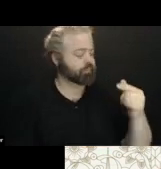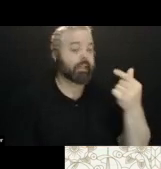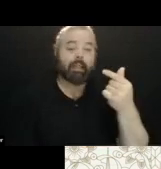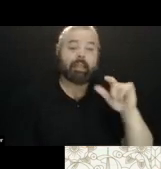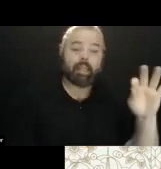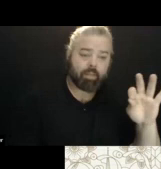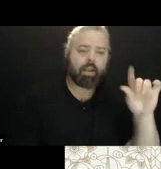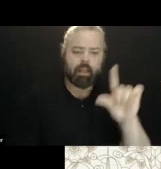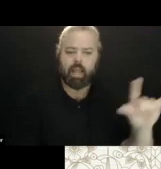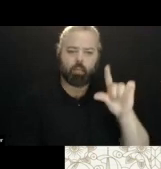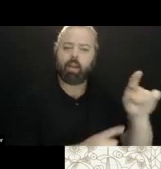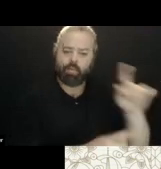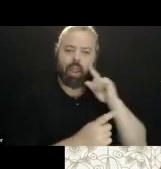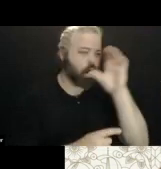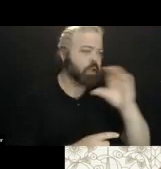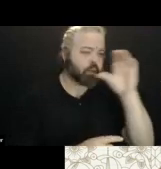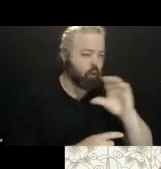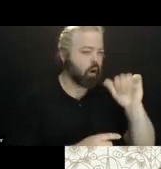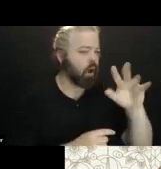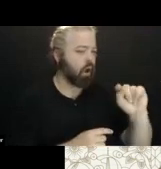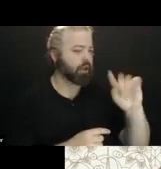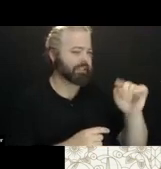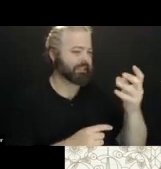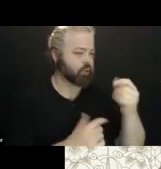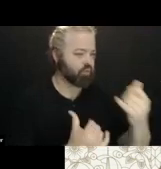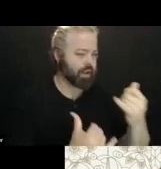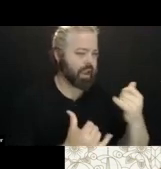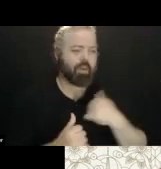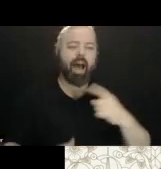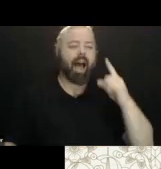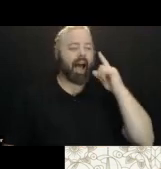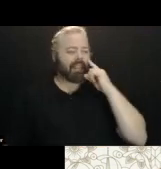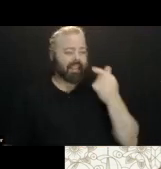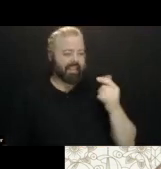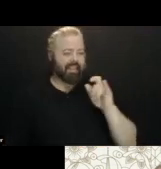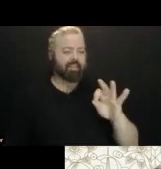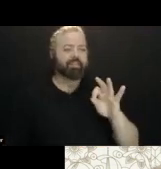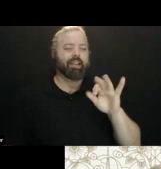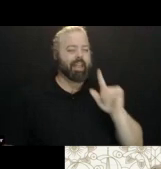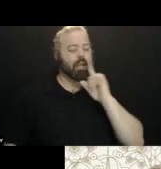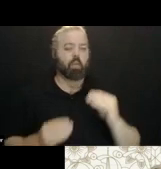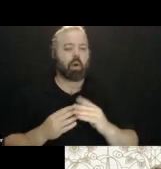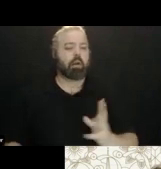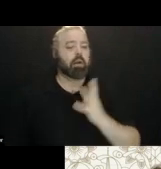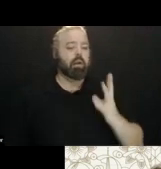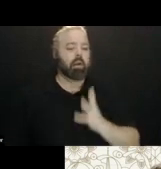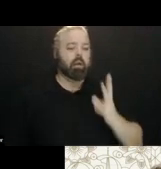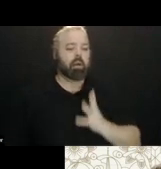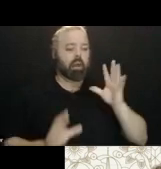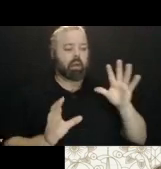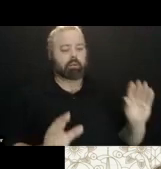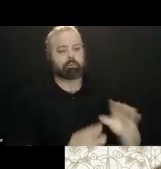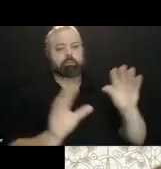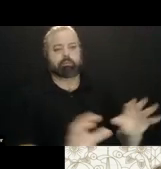I sort of see GIFs as extra, some bells and whistles. So I'm not sure I would put important information in